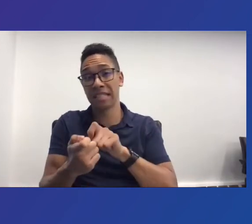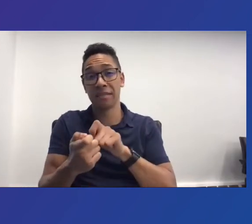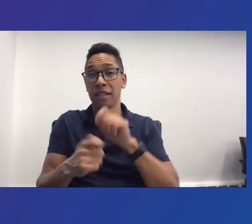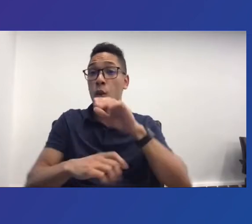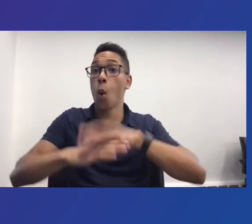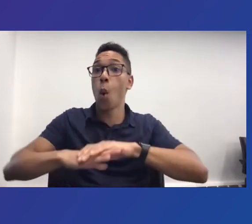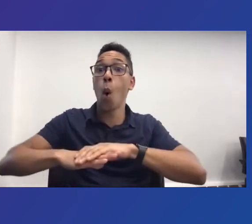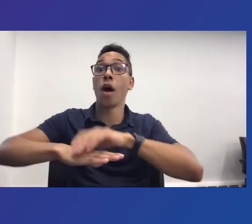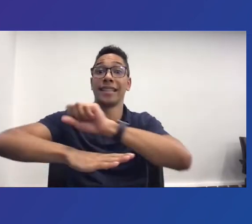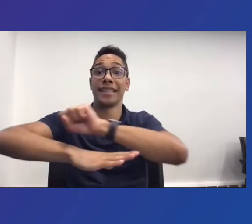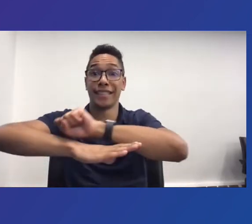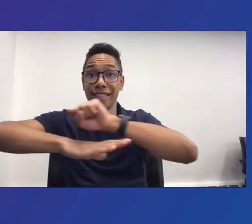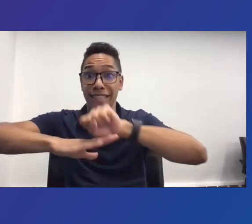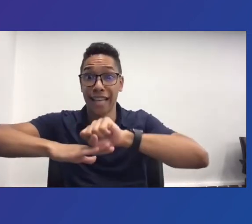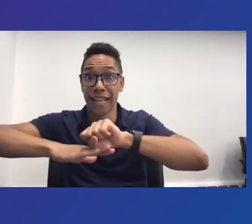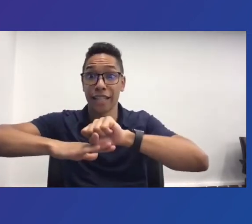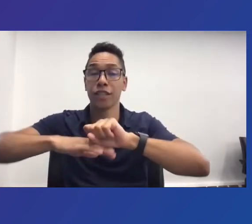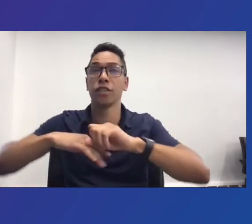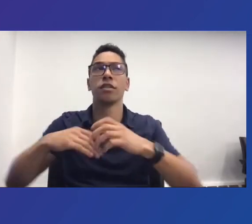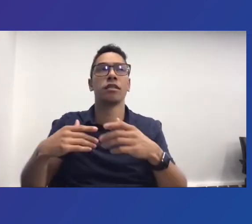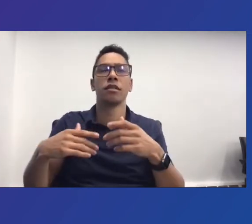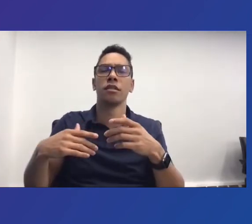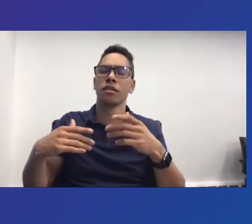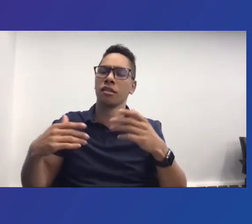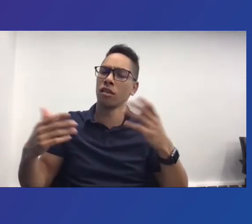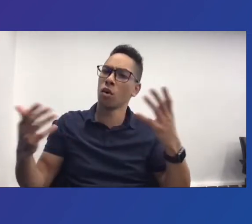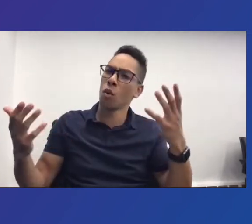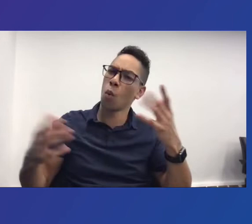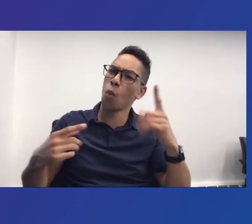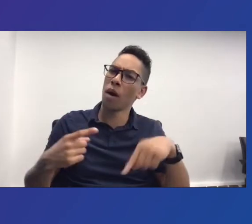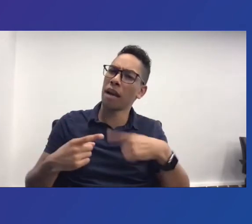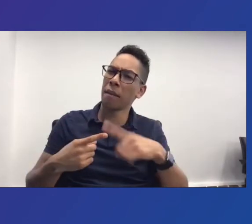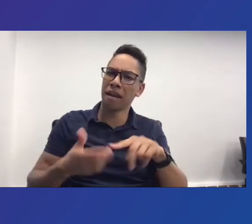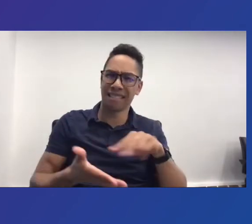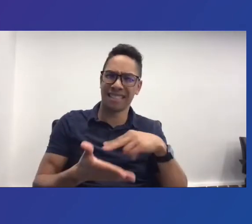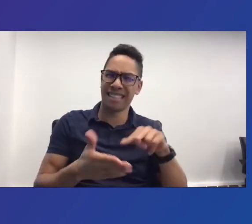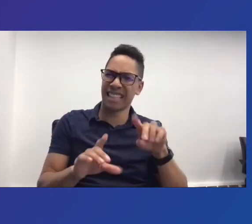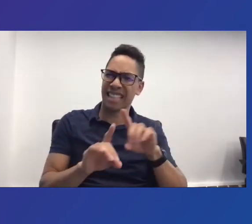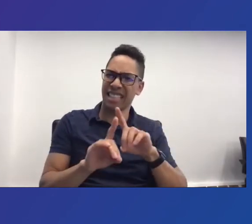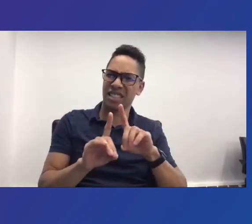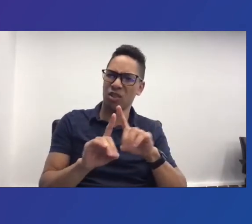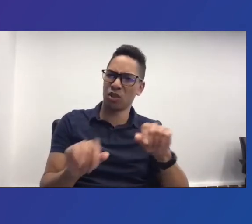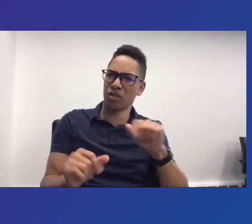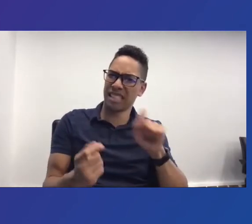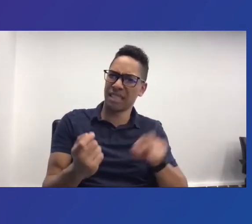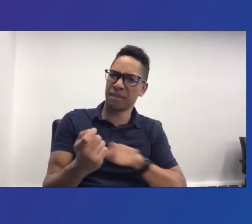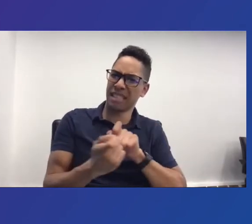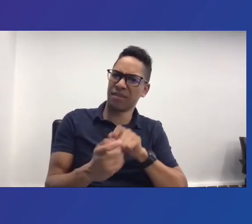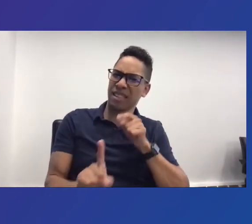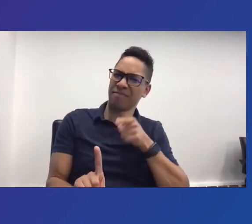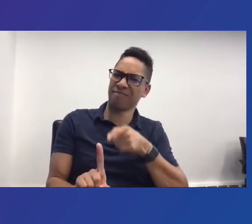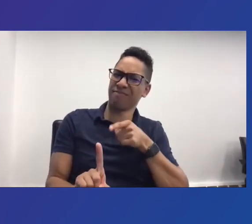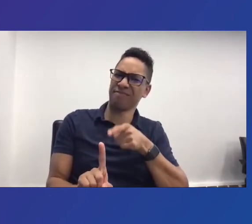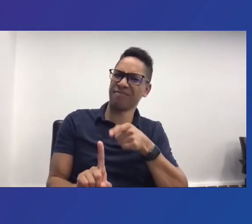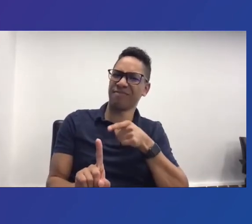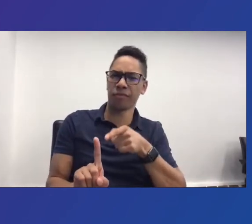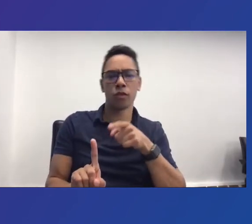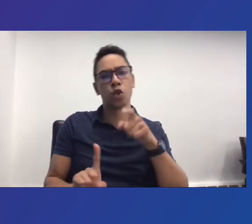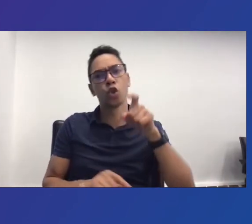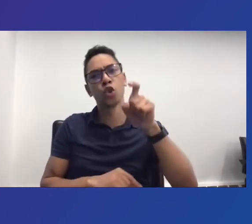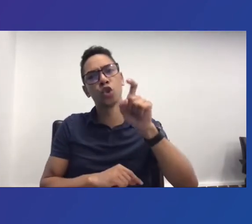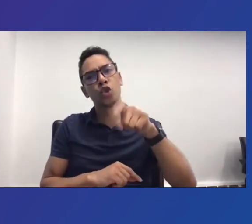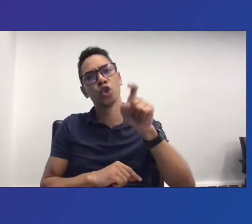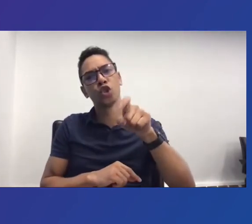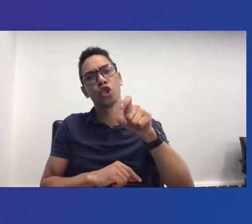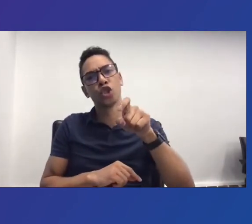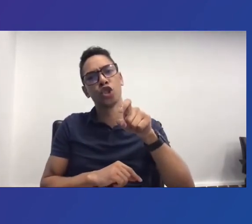stage, right? What is it about a dance degree you would think should be